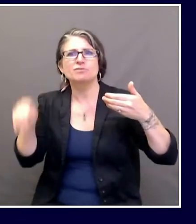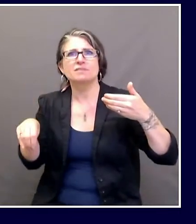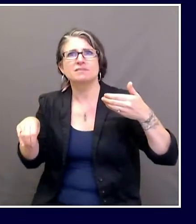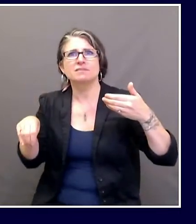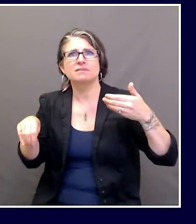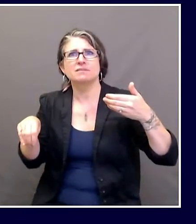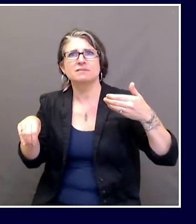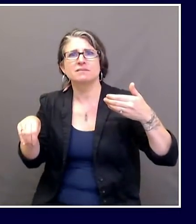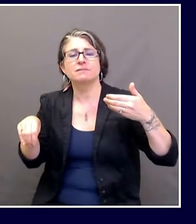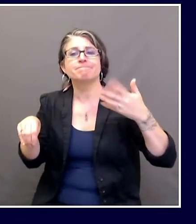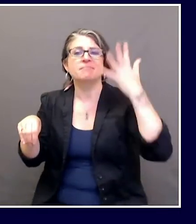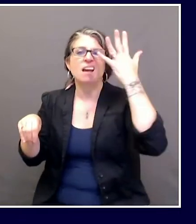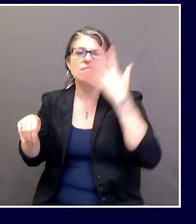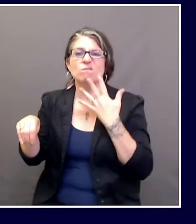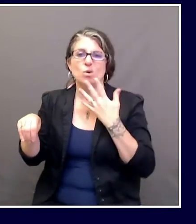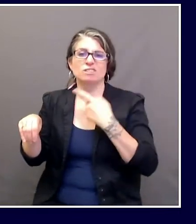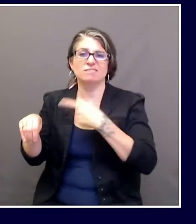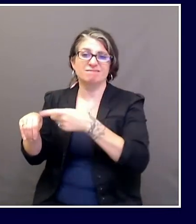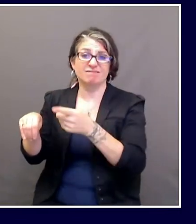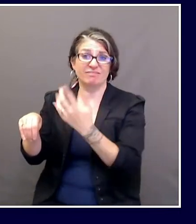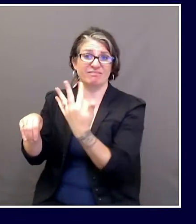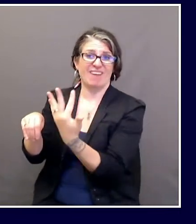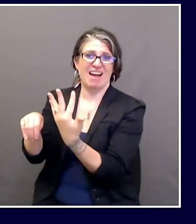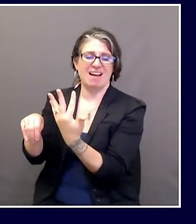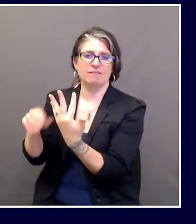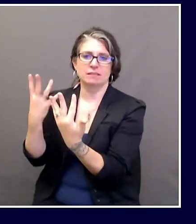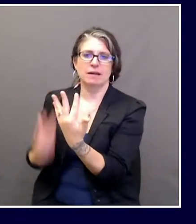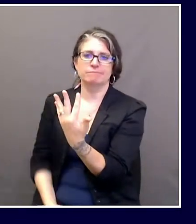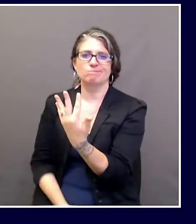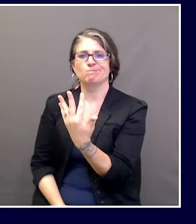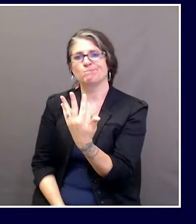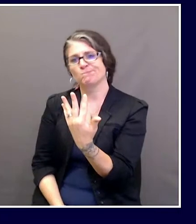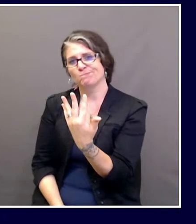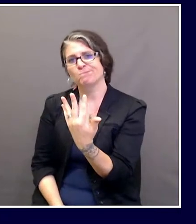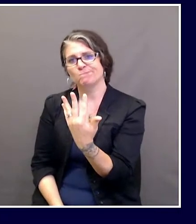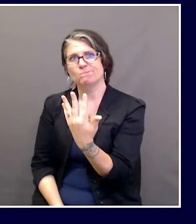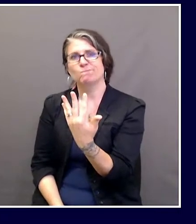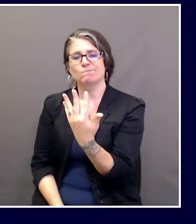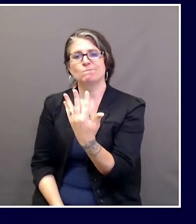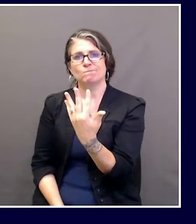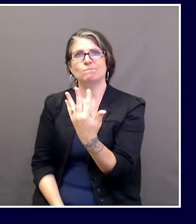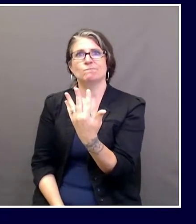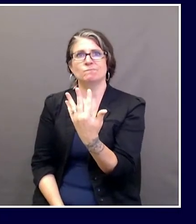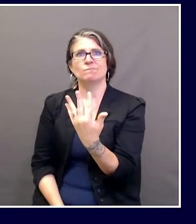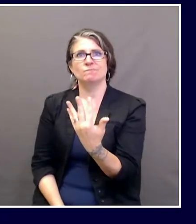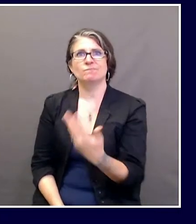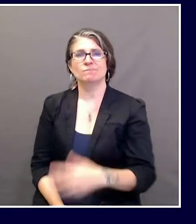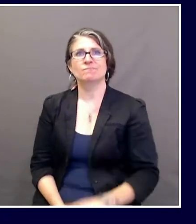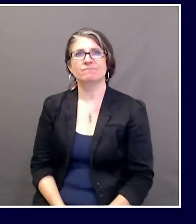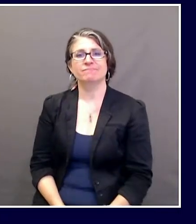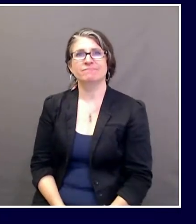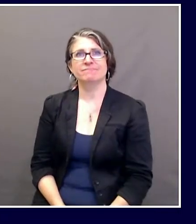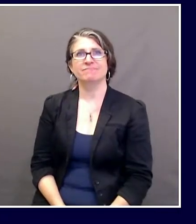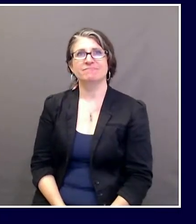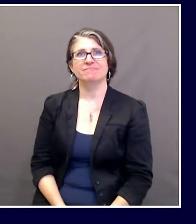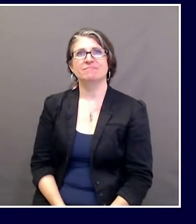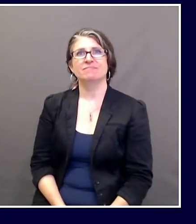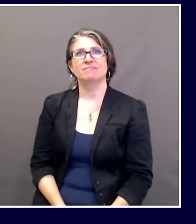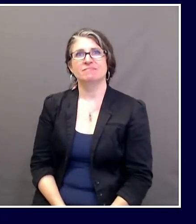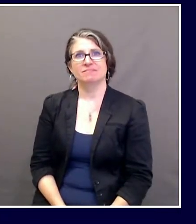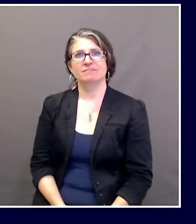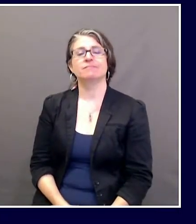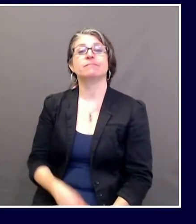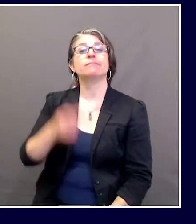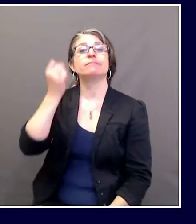As you know, Brian, I don't comment on individual cases. I will say that those 5 individuals did have other contributing medical